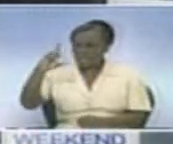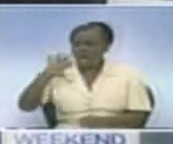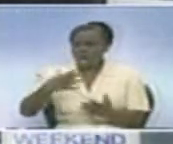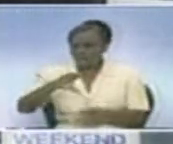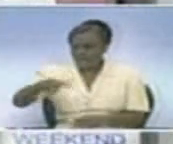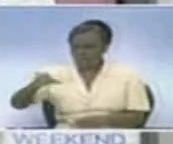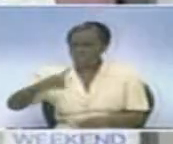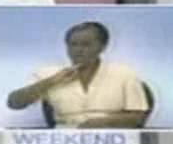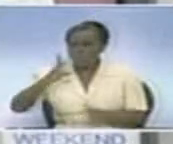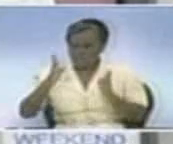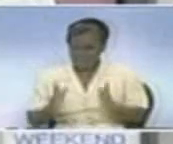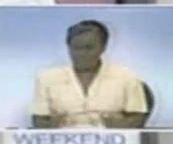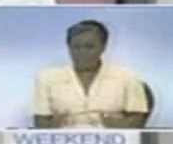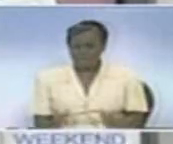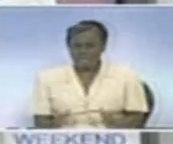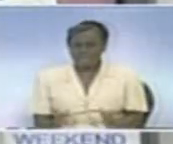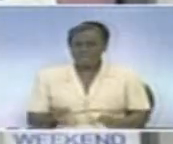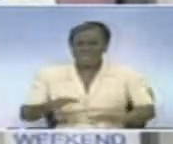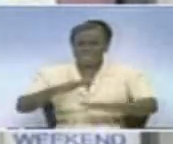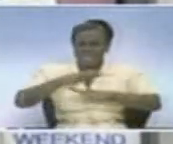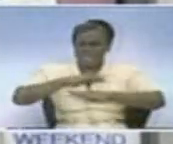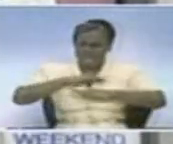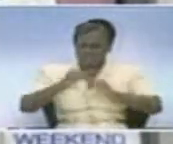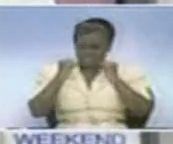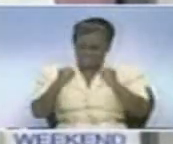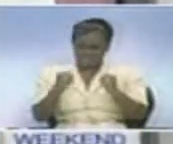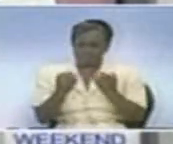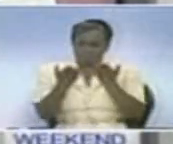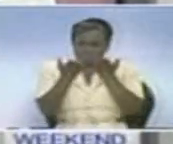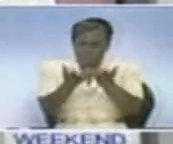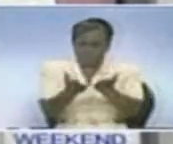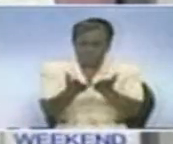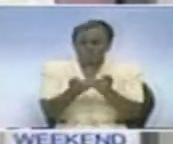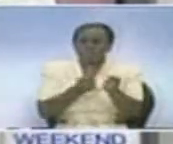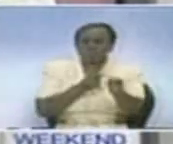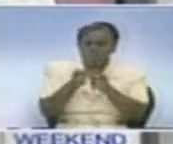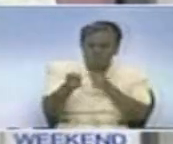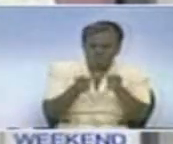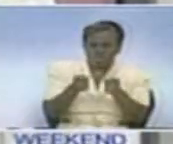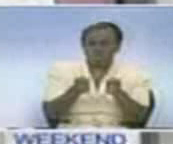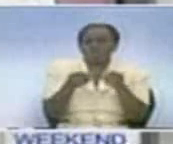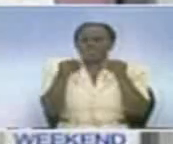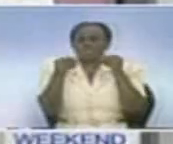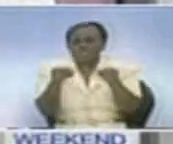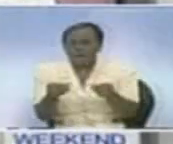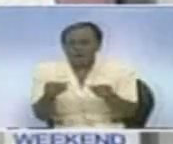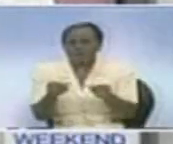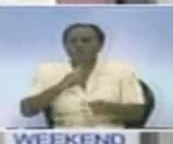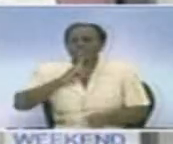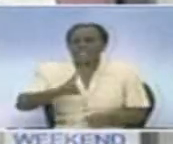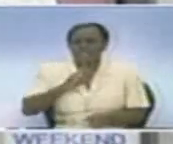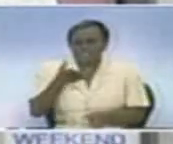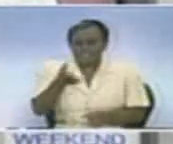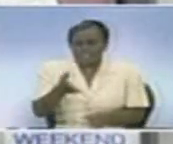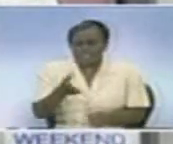and enough strength is put to counteract, to deal with the threat that